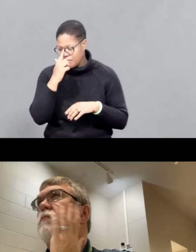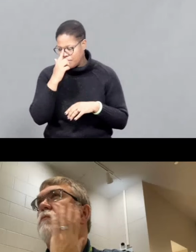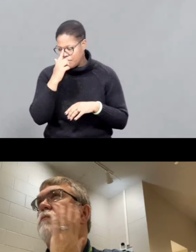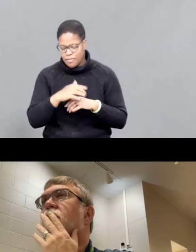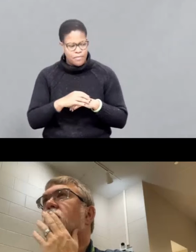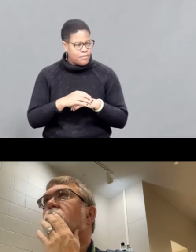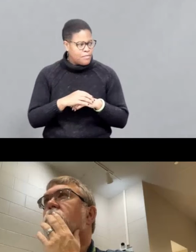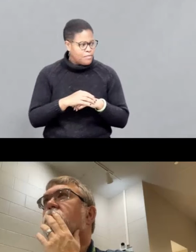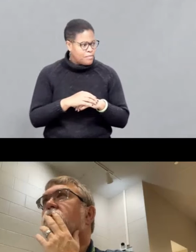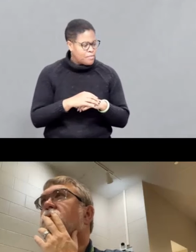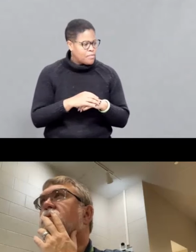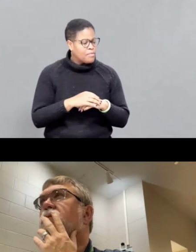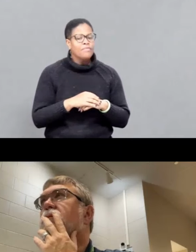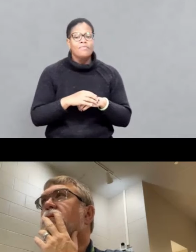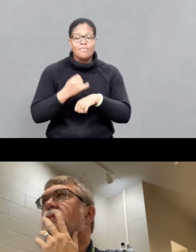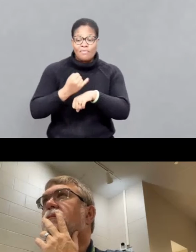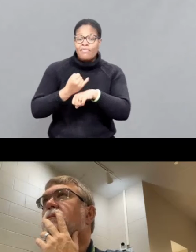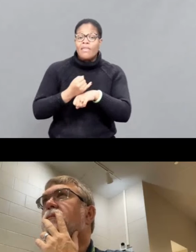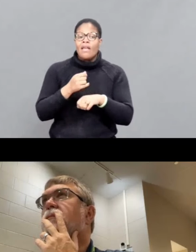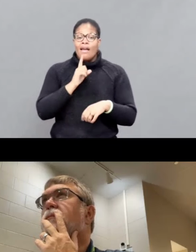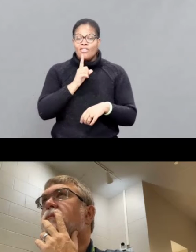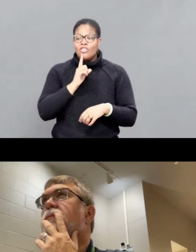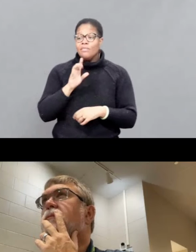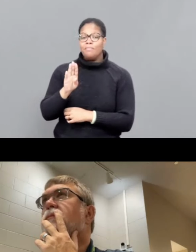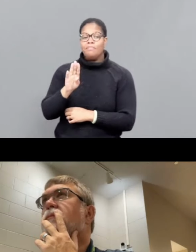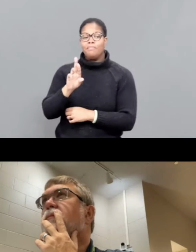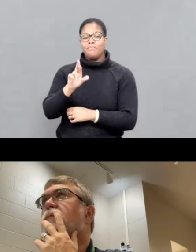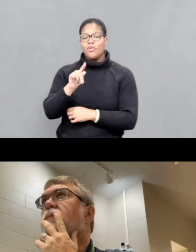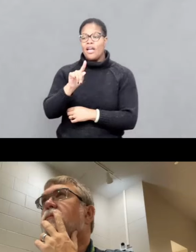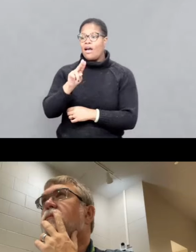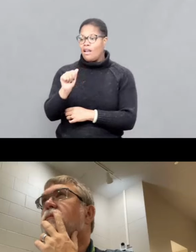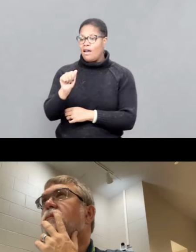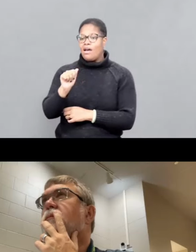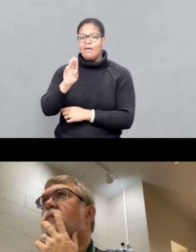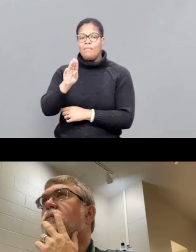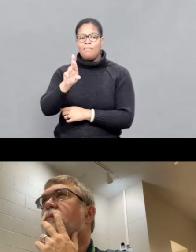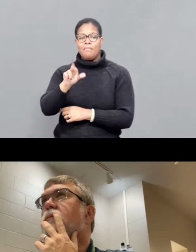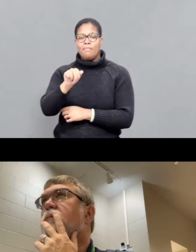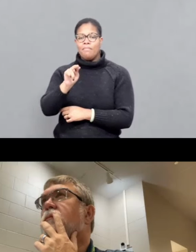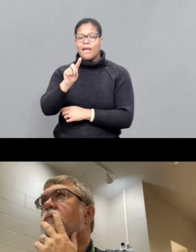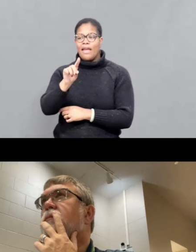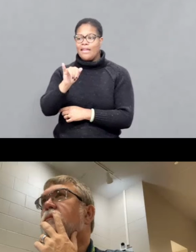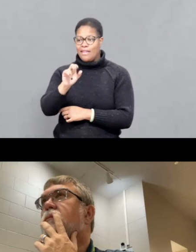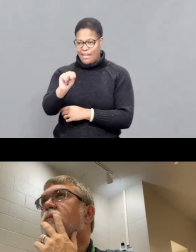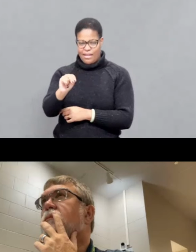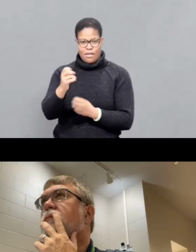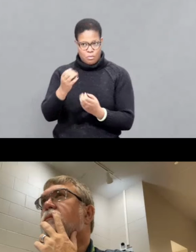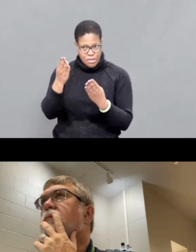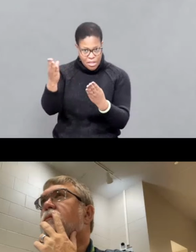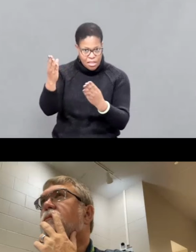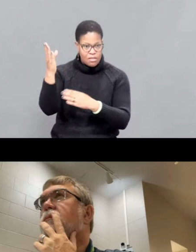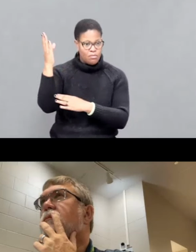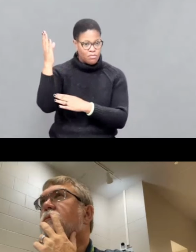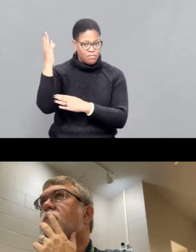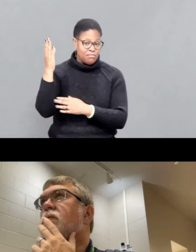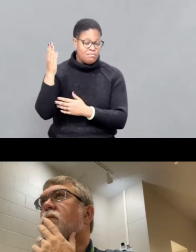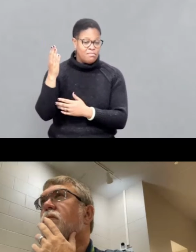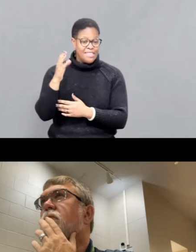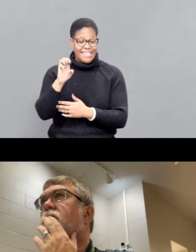we actually, Brianna Brandon, she presented me with a proposal for ENCSD to host